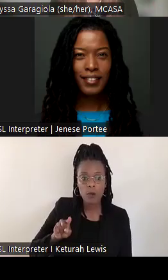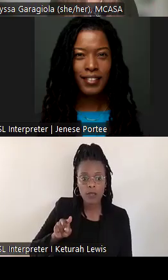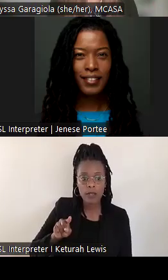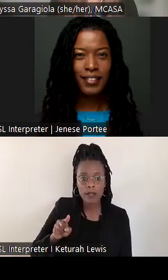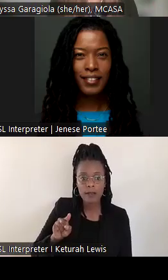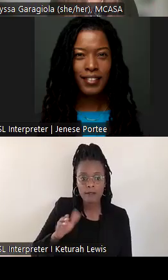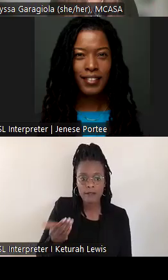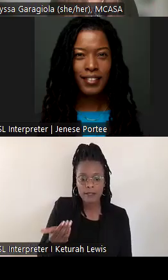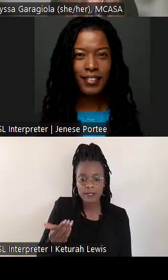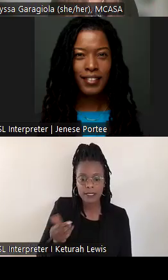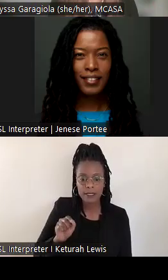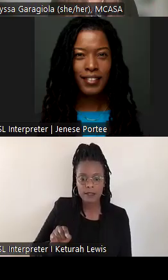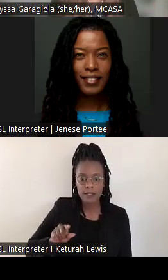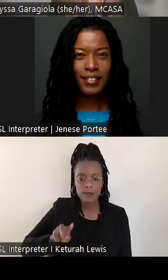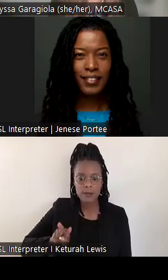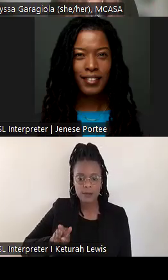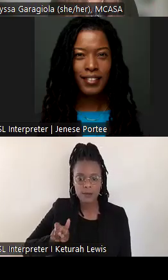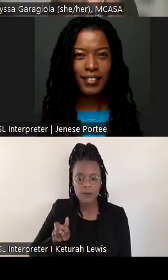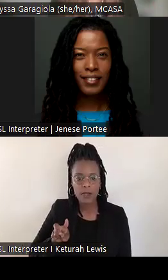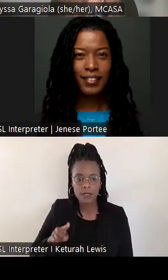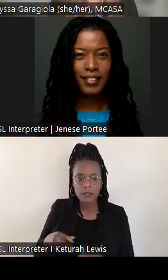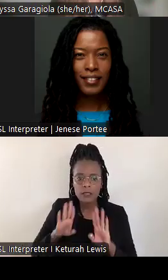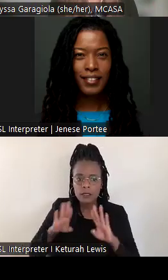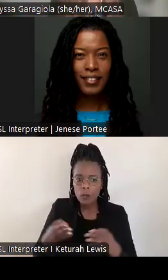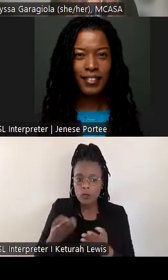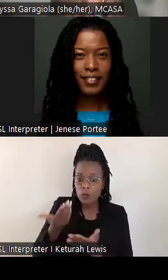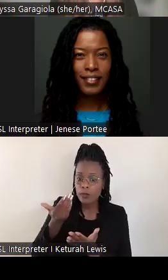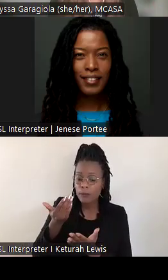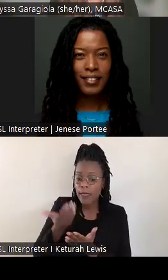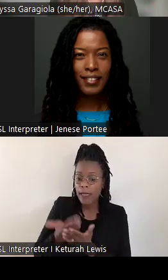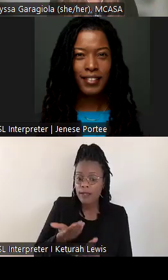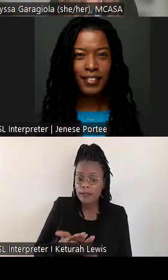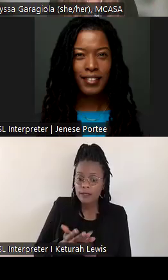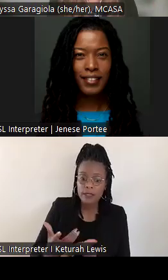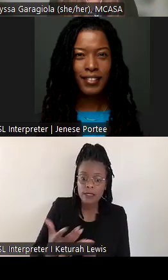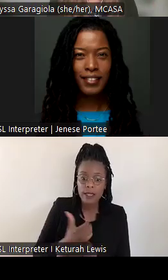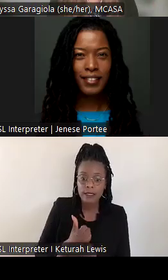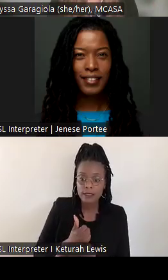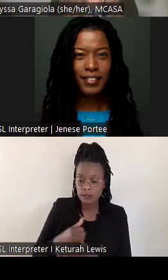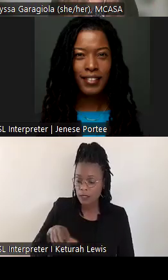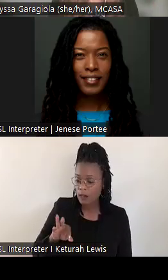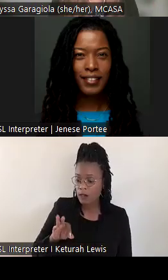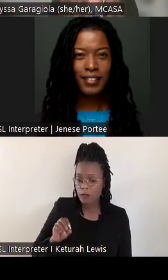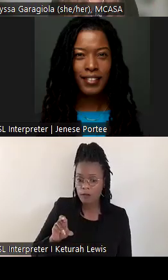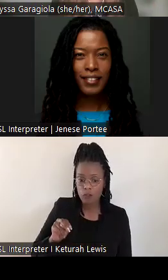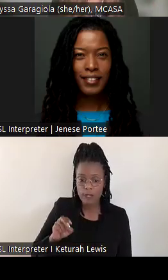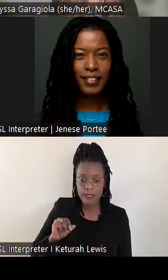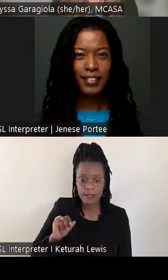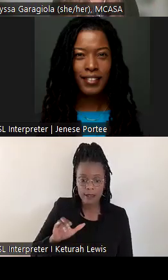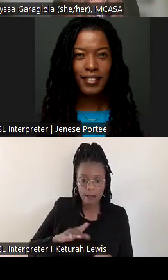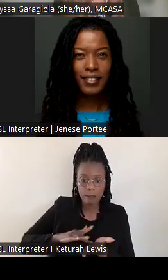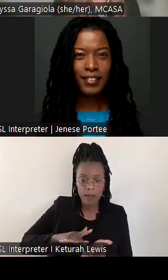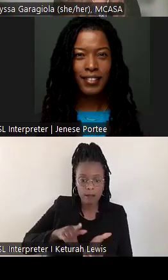115.21. So this focuses on evidence collection and forensic medical exams. So this ensures